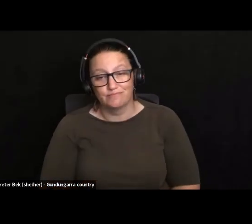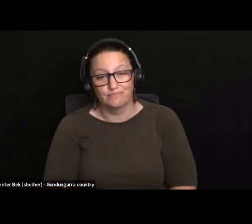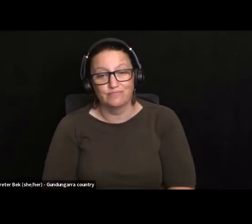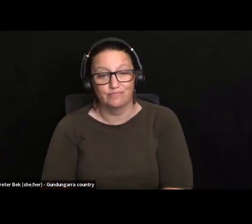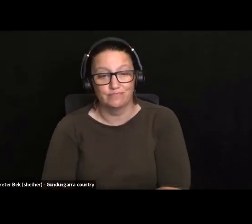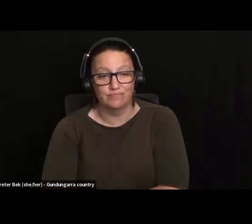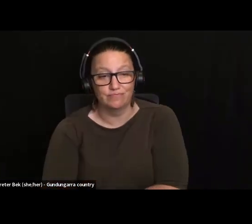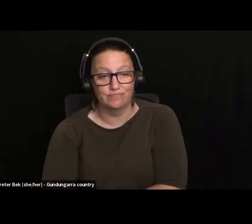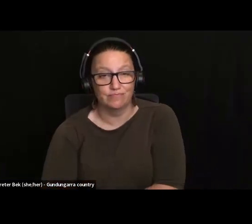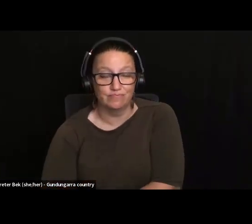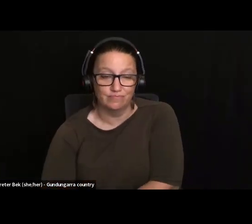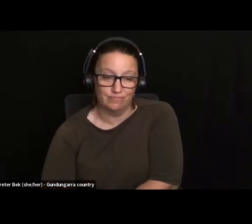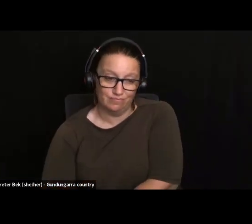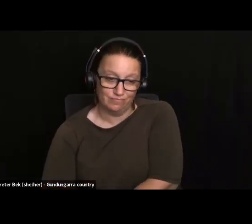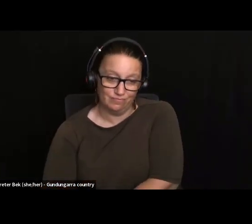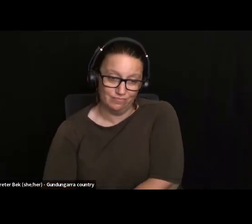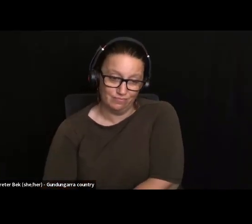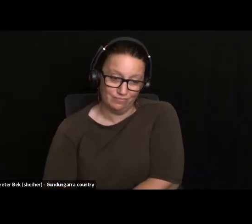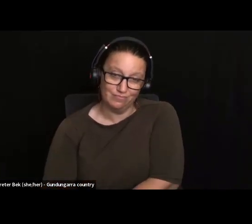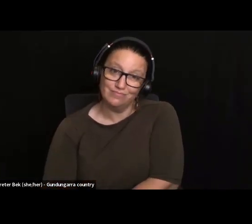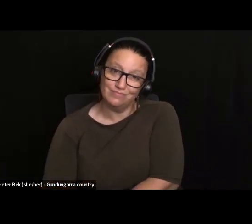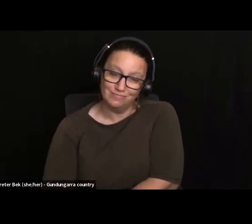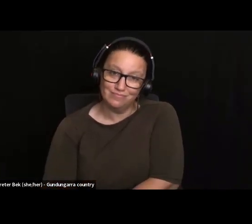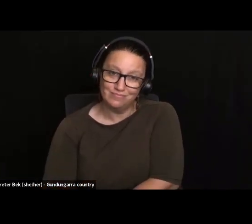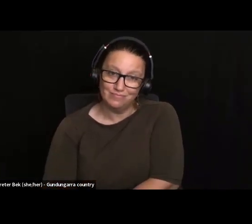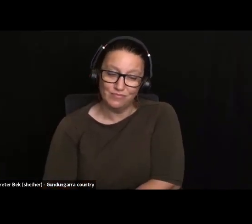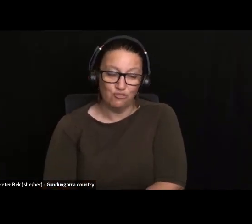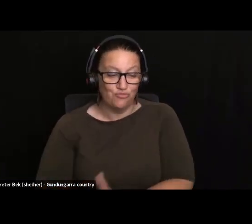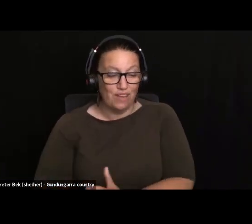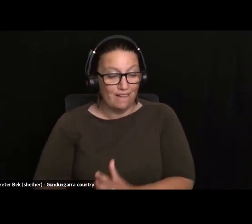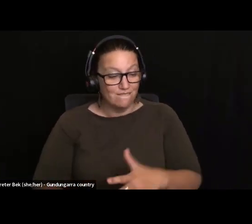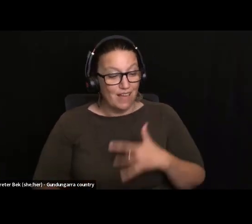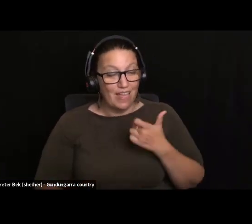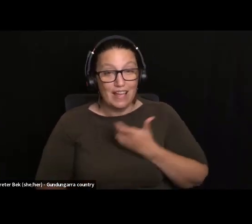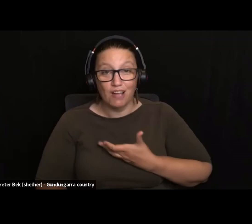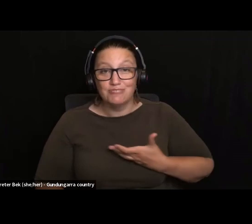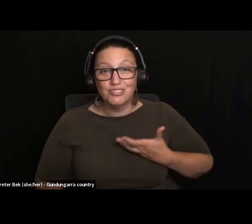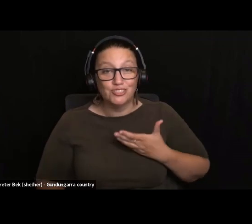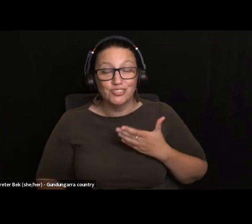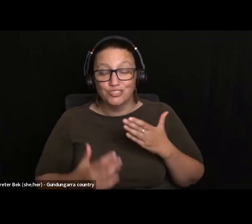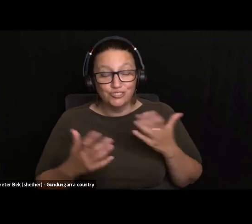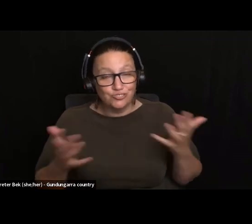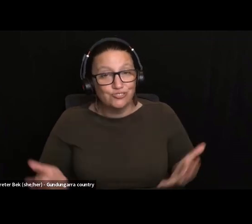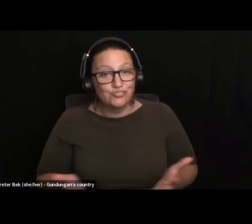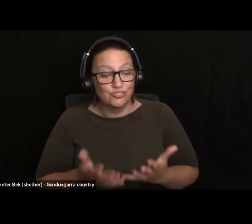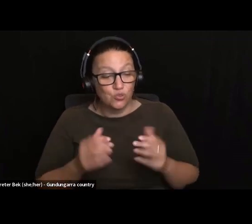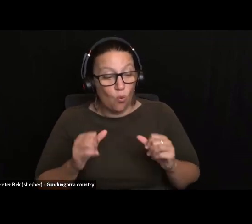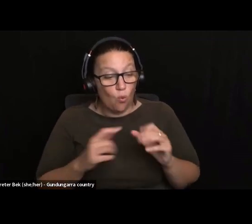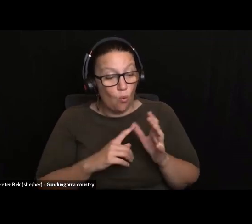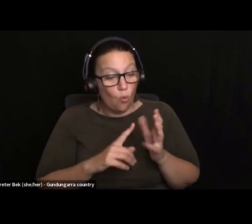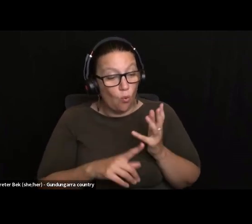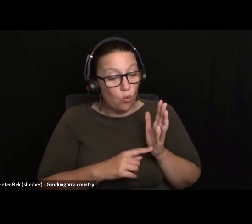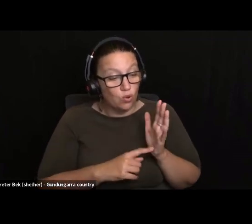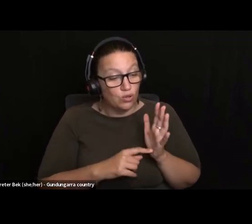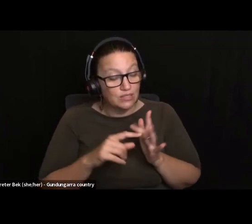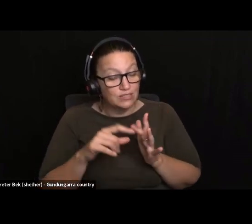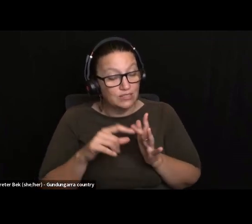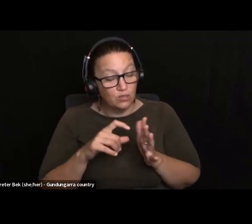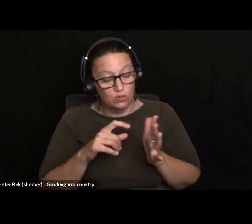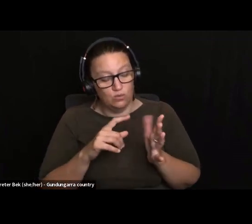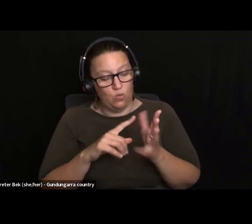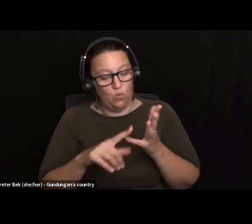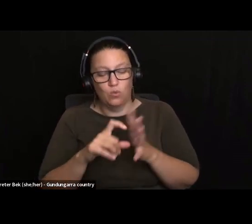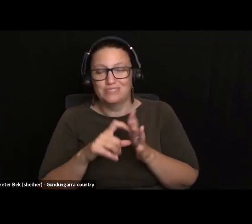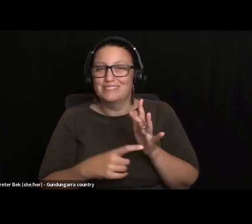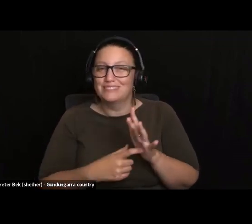to hear how well the audit tool went for your service, and engaging in that, and